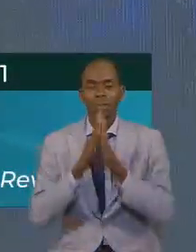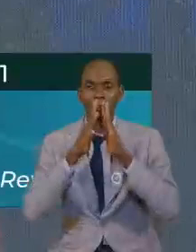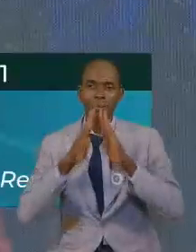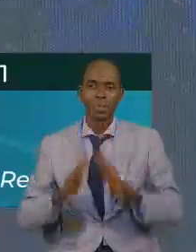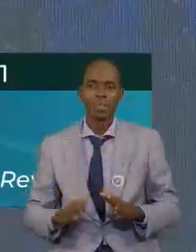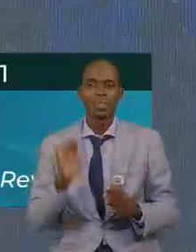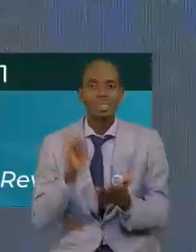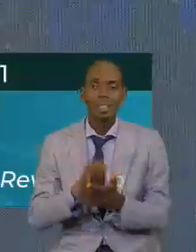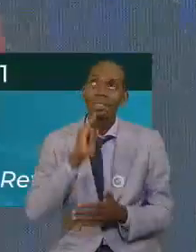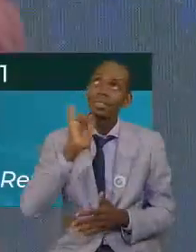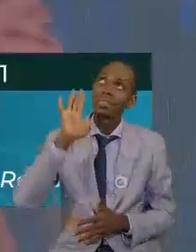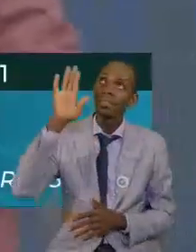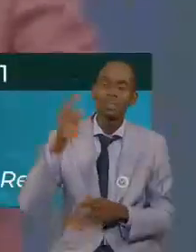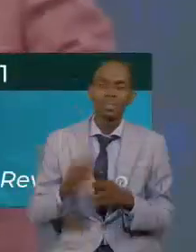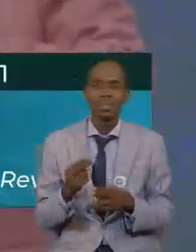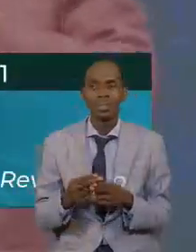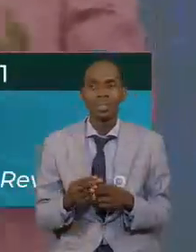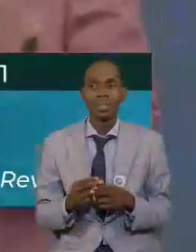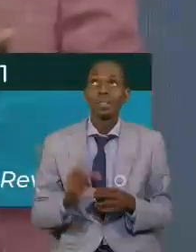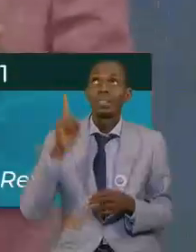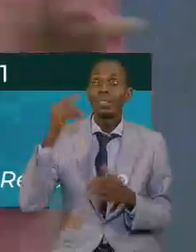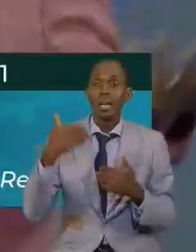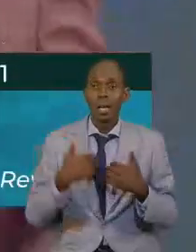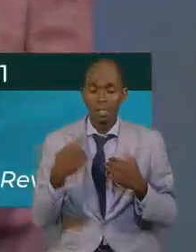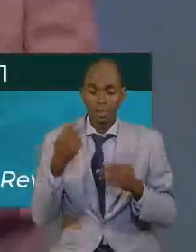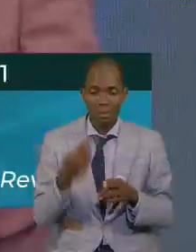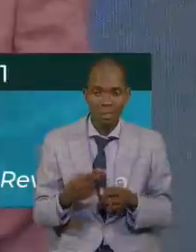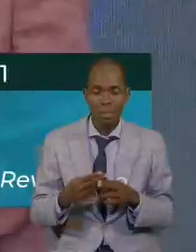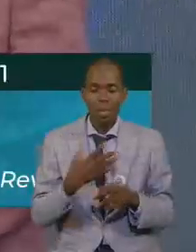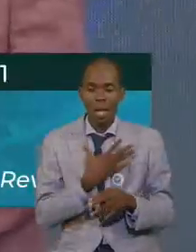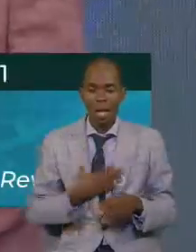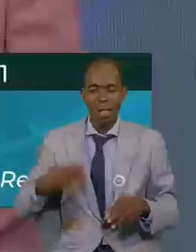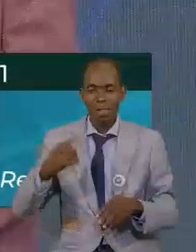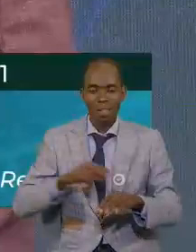his name. He has the name and the nature of peace.